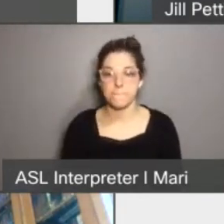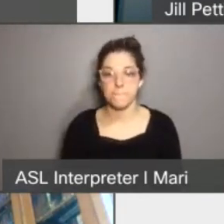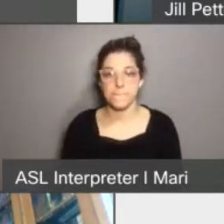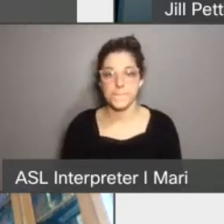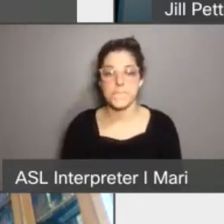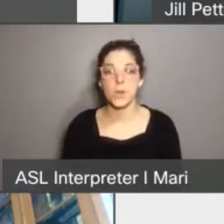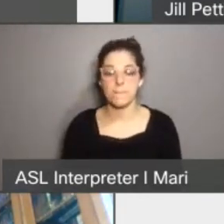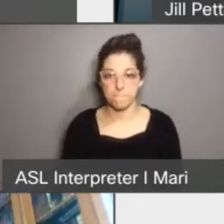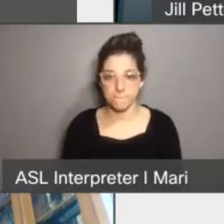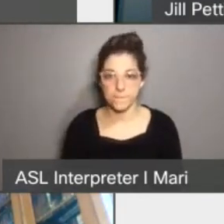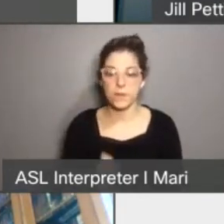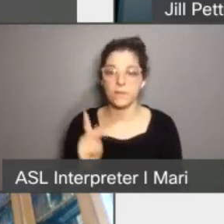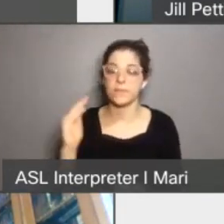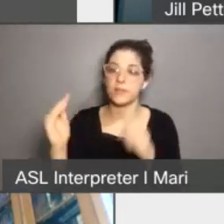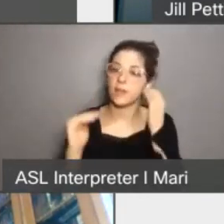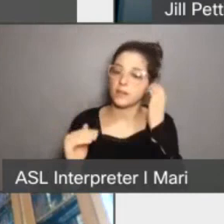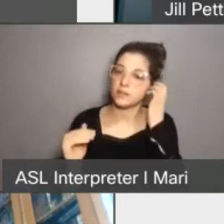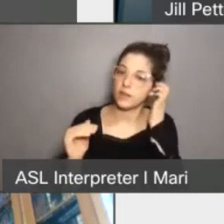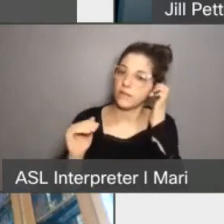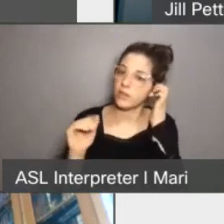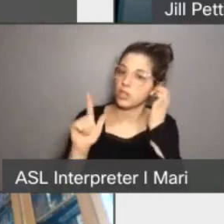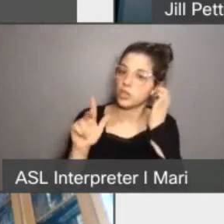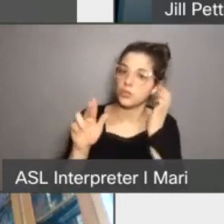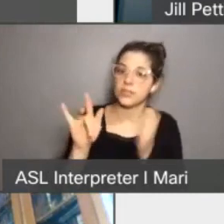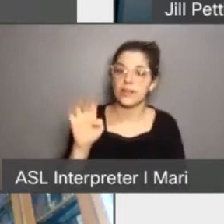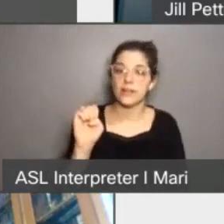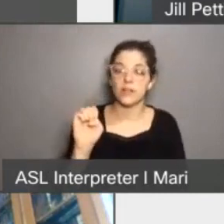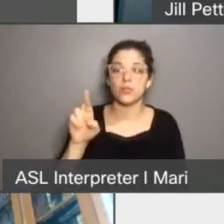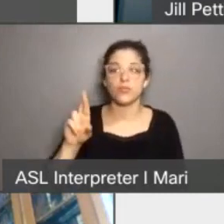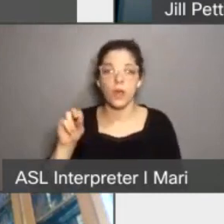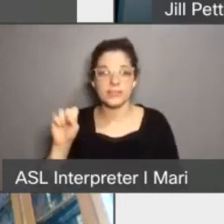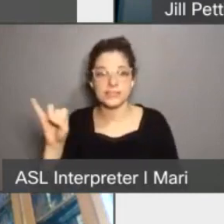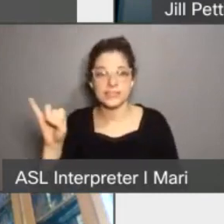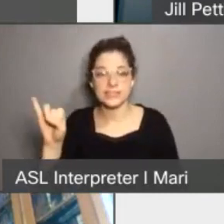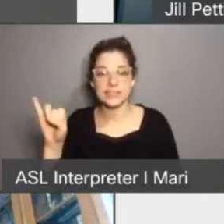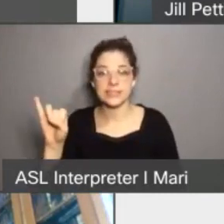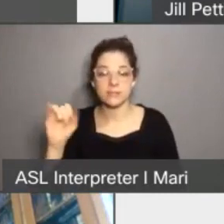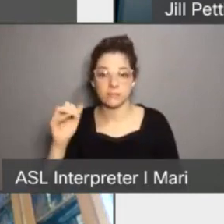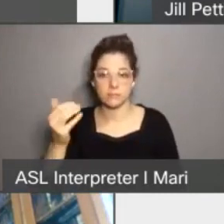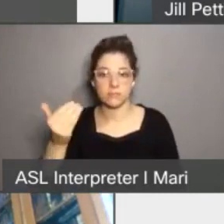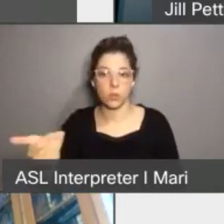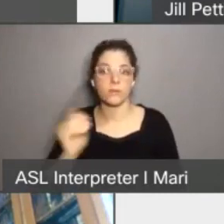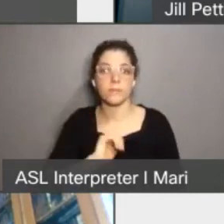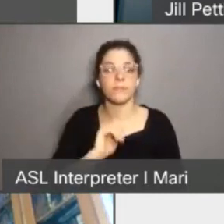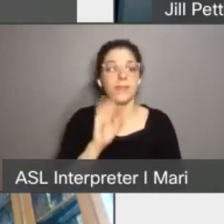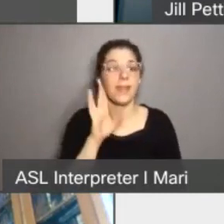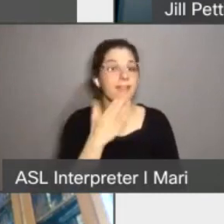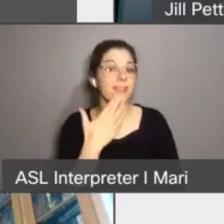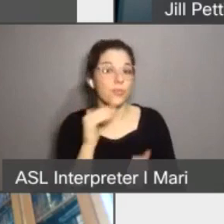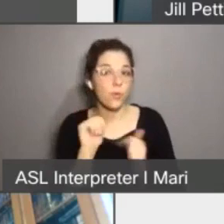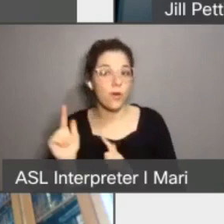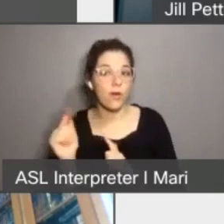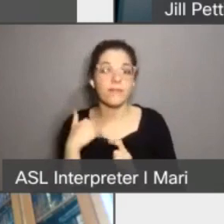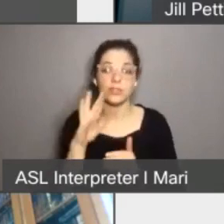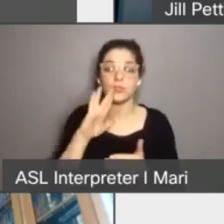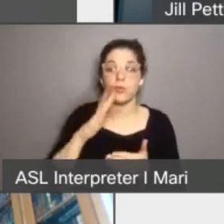Right. Okay, next again. we have Lucille Rossi. Lucille, you're unmuted. Hi, thank you all. I have a